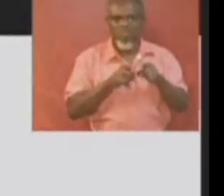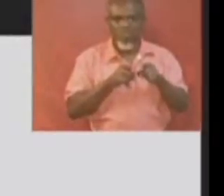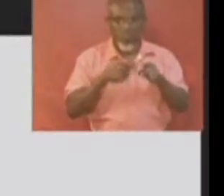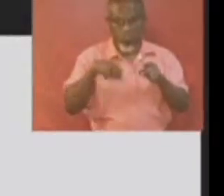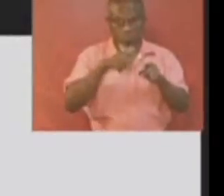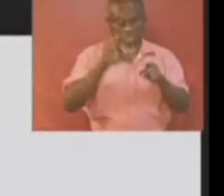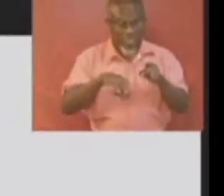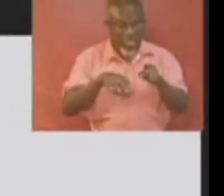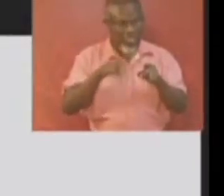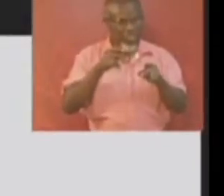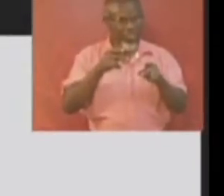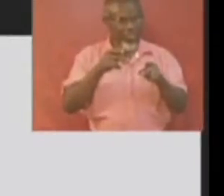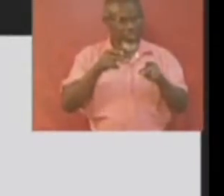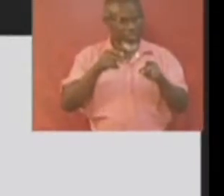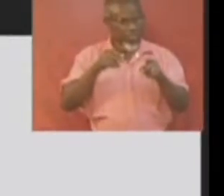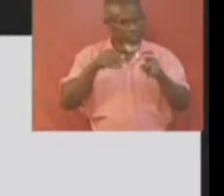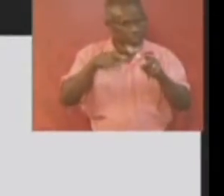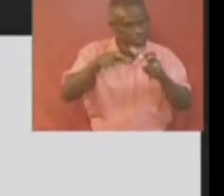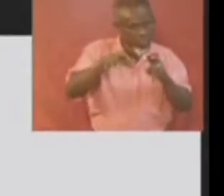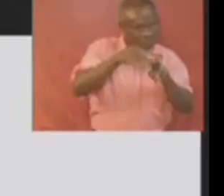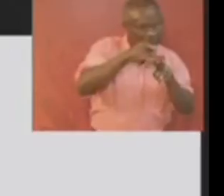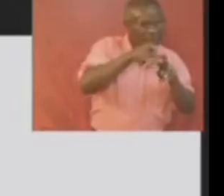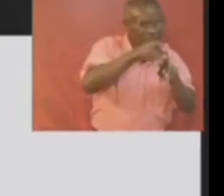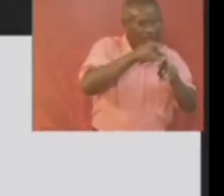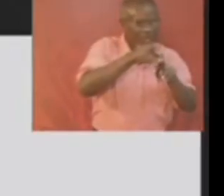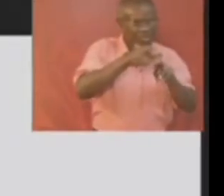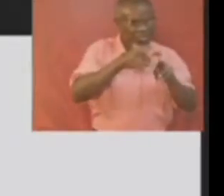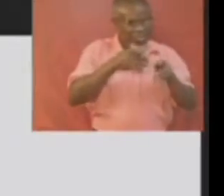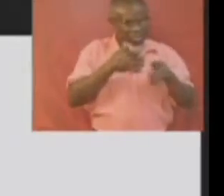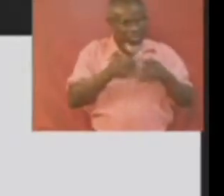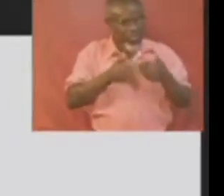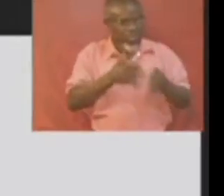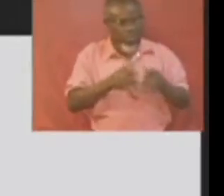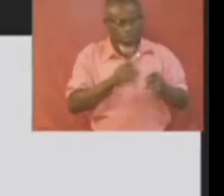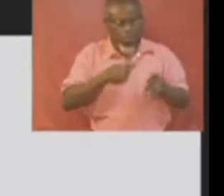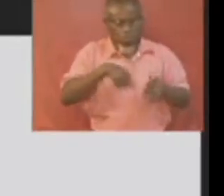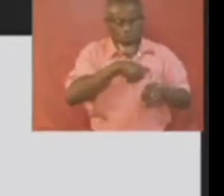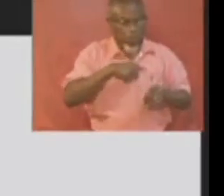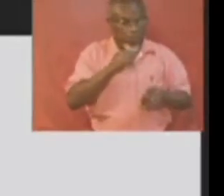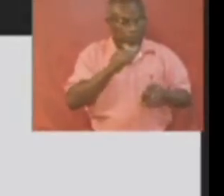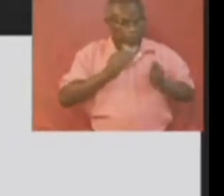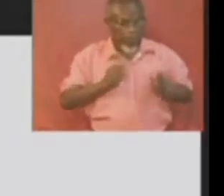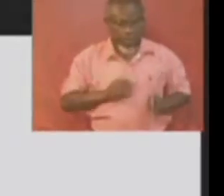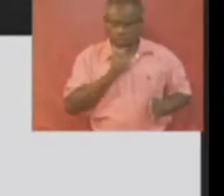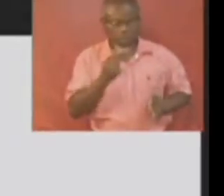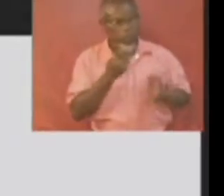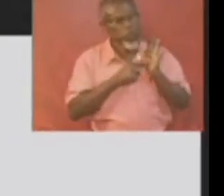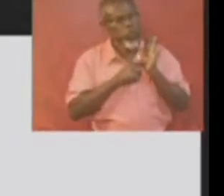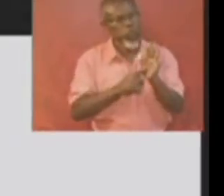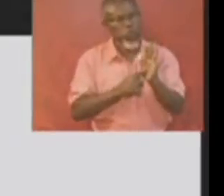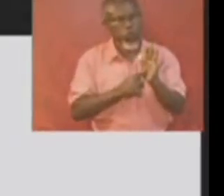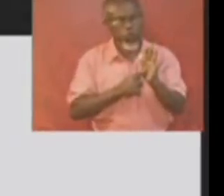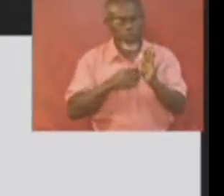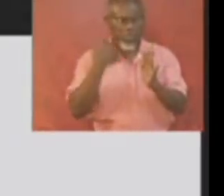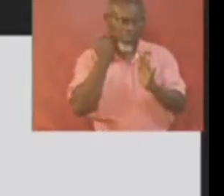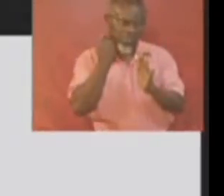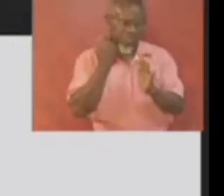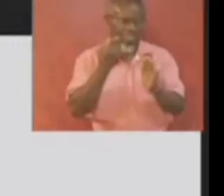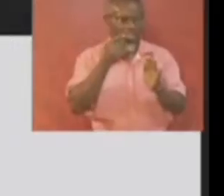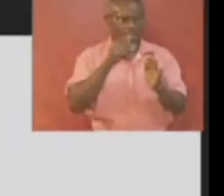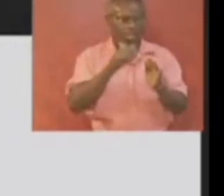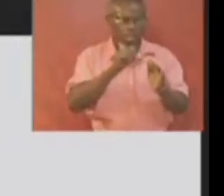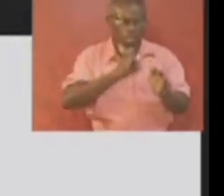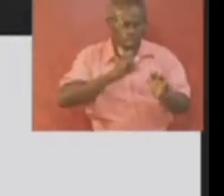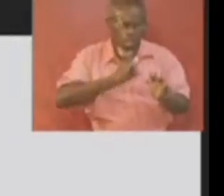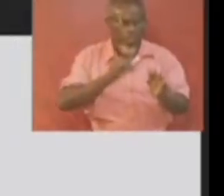become symptomatic and without ever being symptomatic. We then note that the people who were exposed to the gathering on